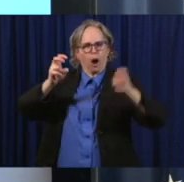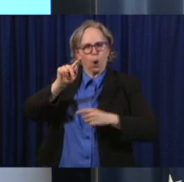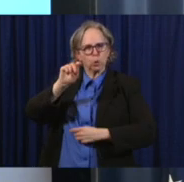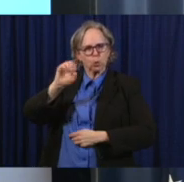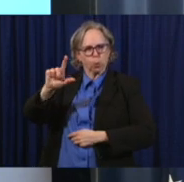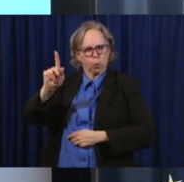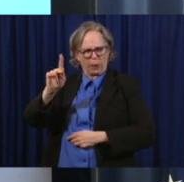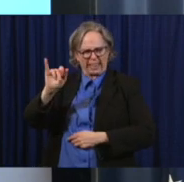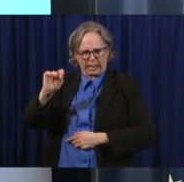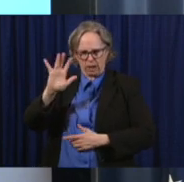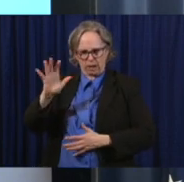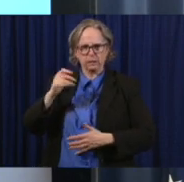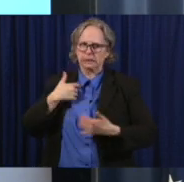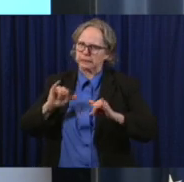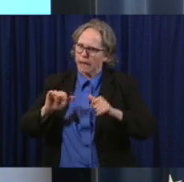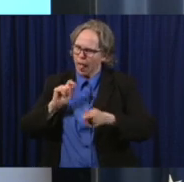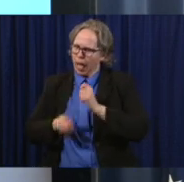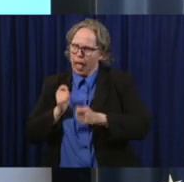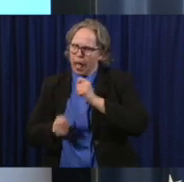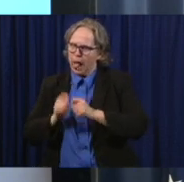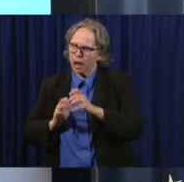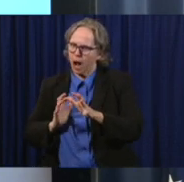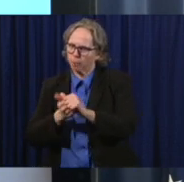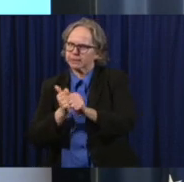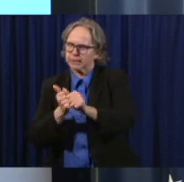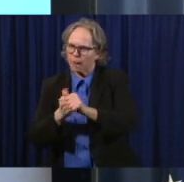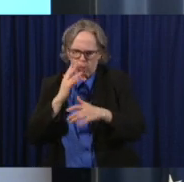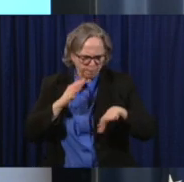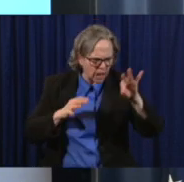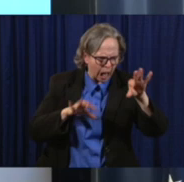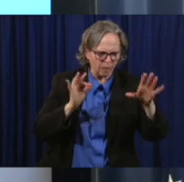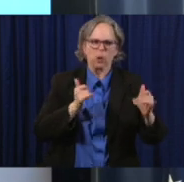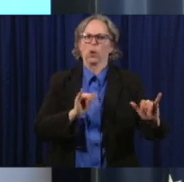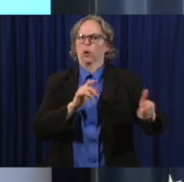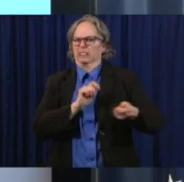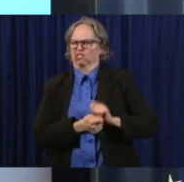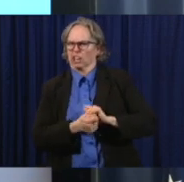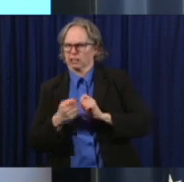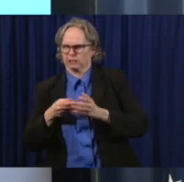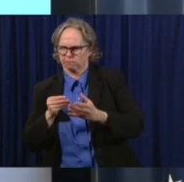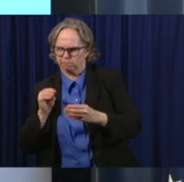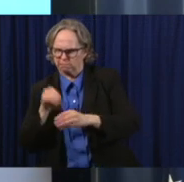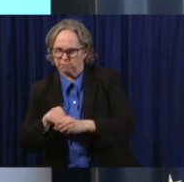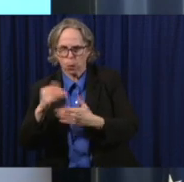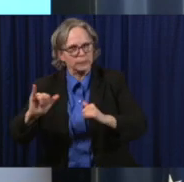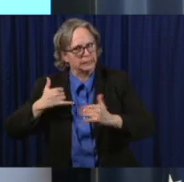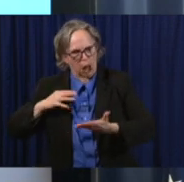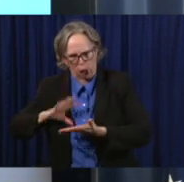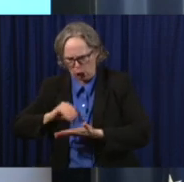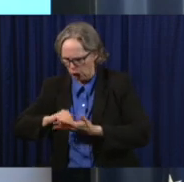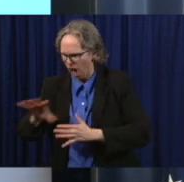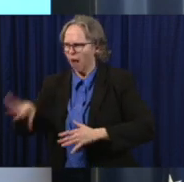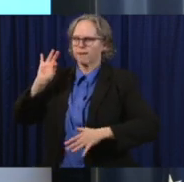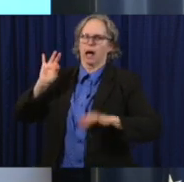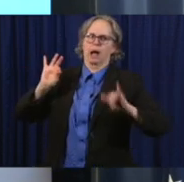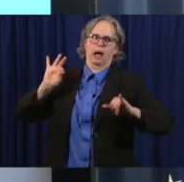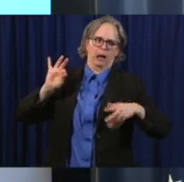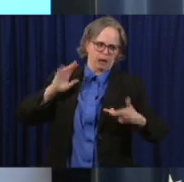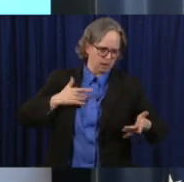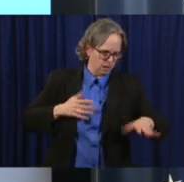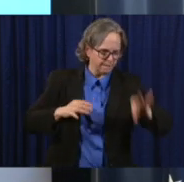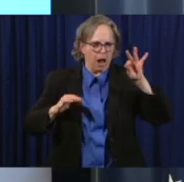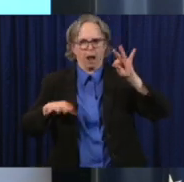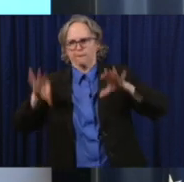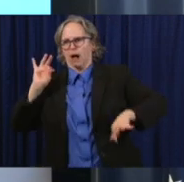best information from CDC. Because as you know, this continues to be a changing environment as we learn